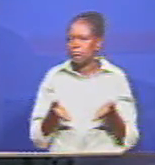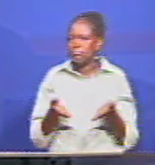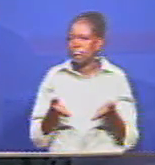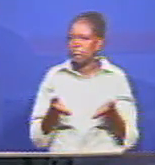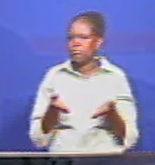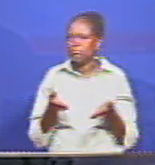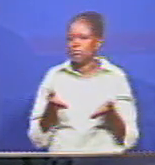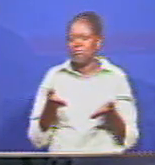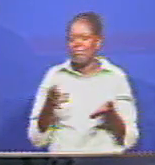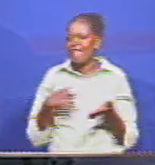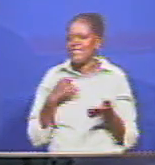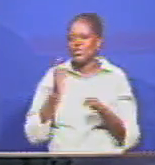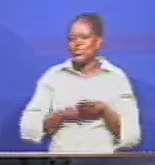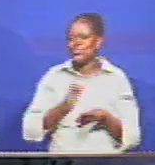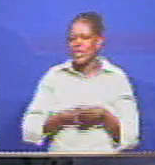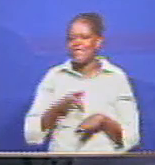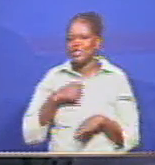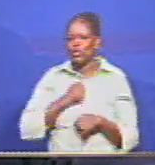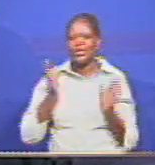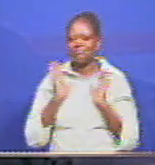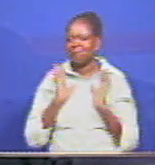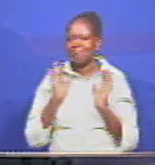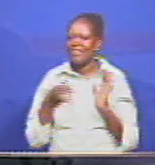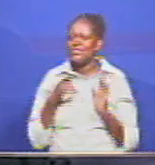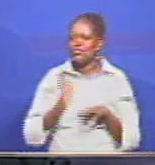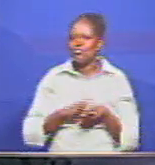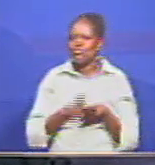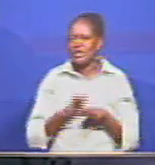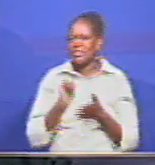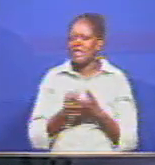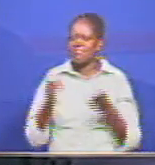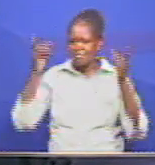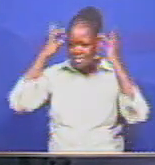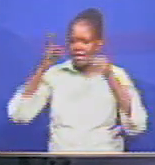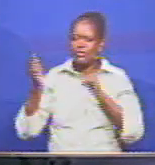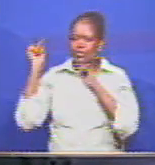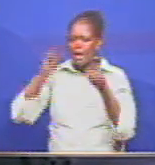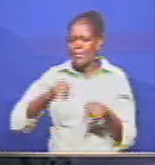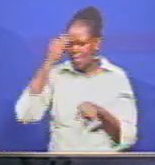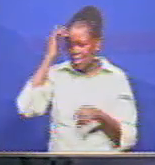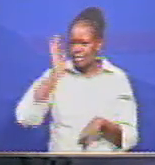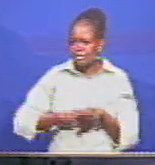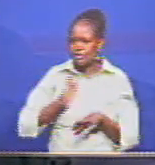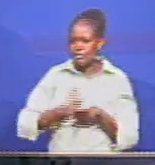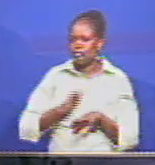not regretted anyway, mm-hmm. at all, yes. that I made such a decision, because mm-hmm. it was a very